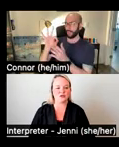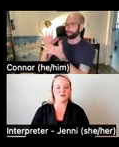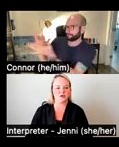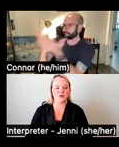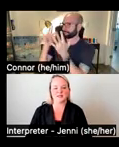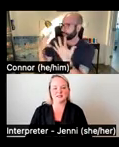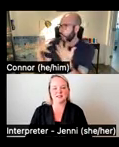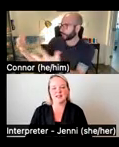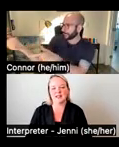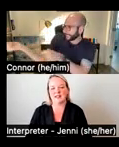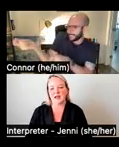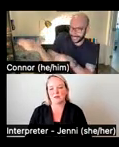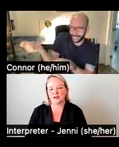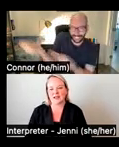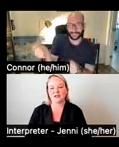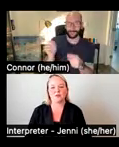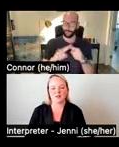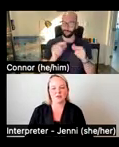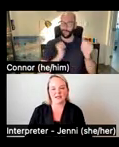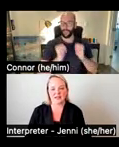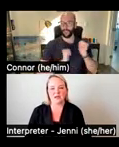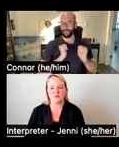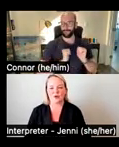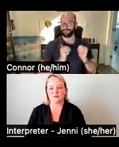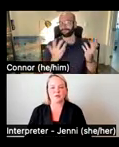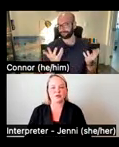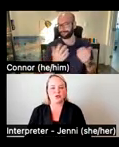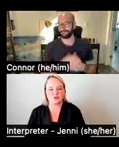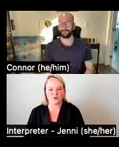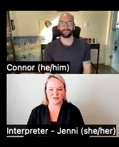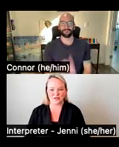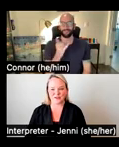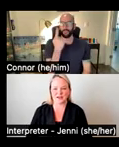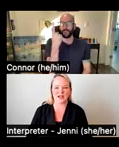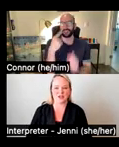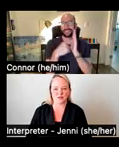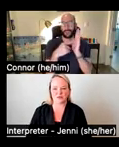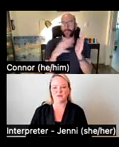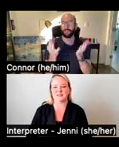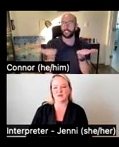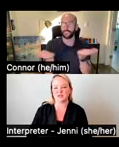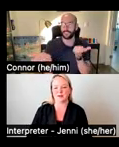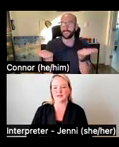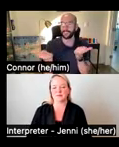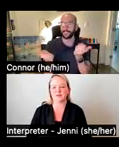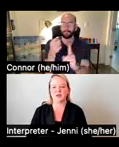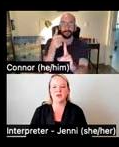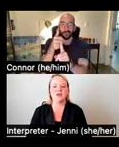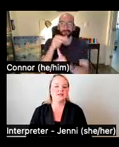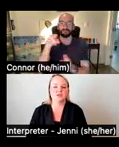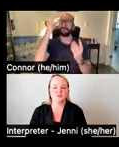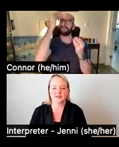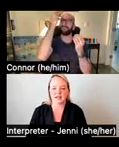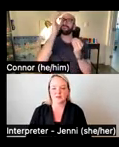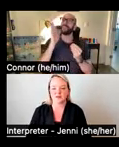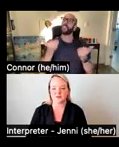do those promotions and that marketing, really bringing in more people to your theater and your performance that you are doing. So